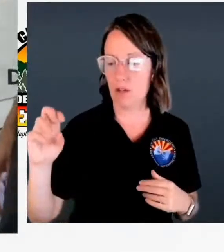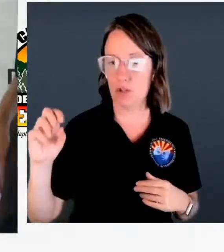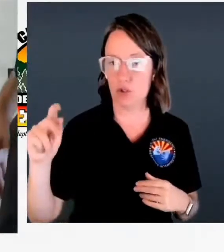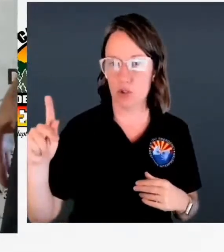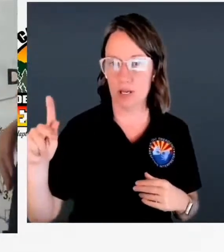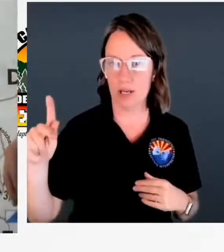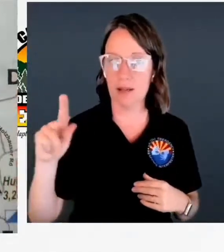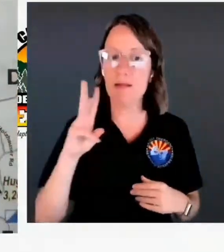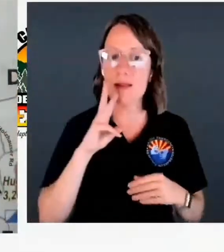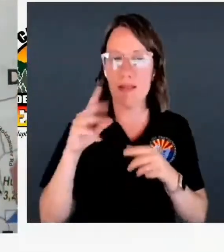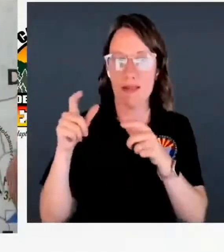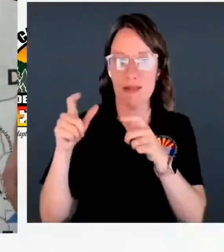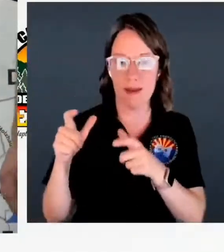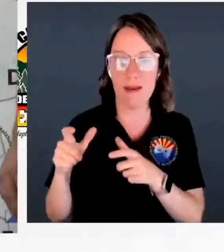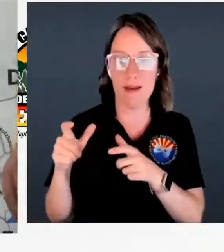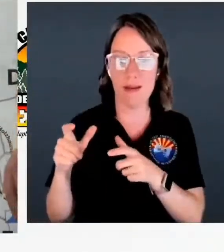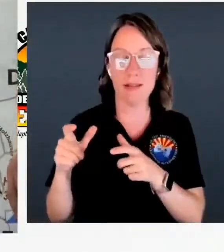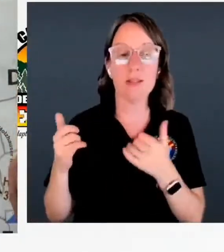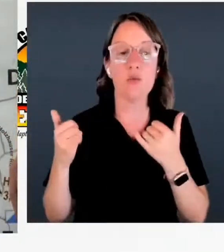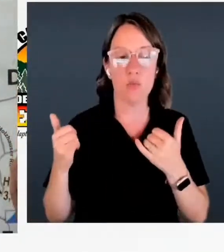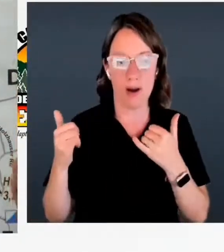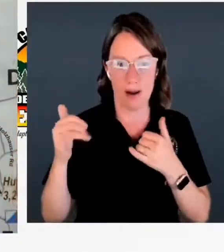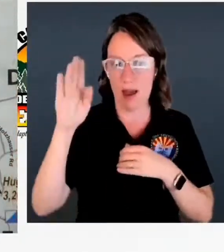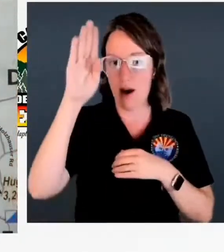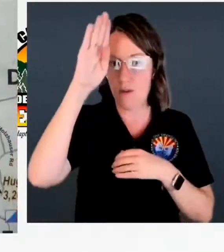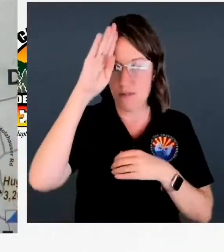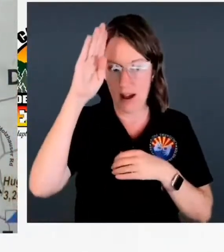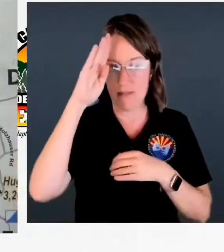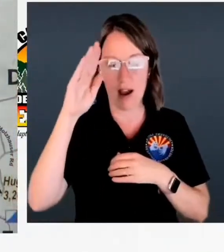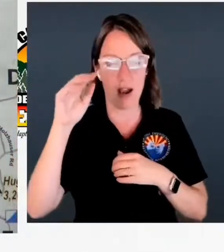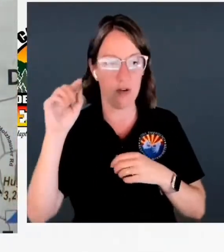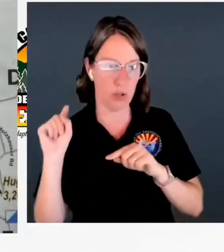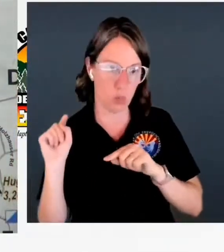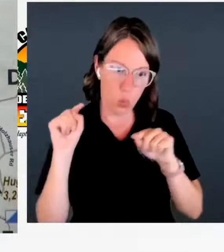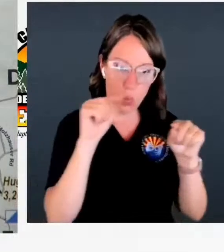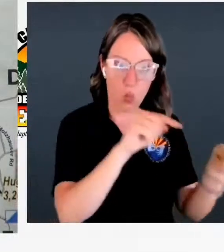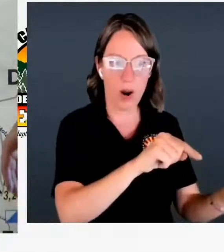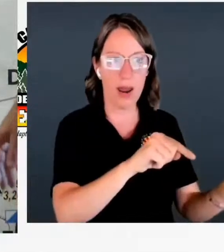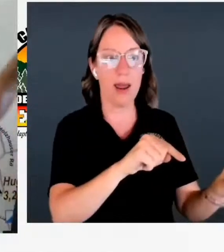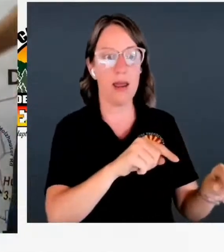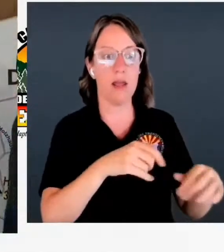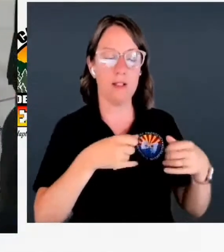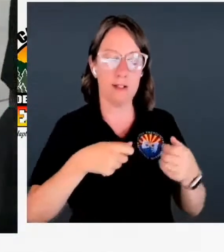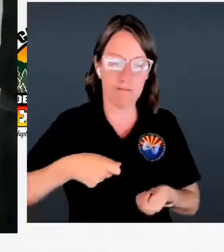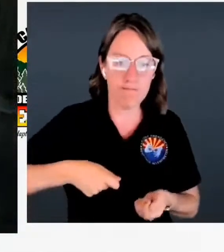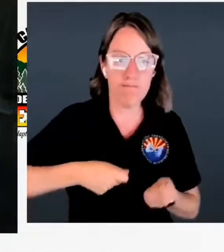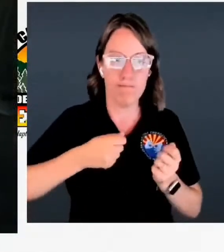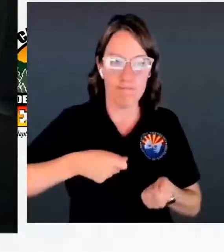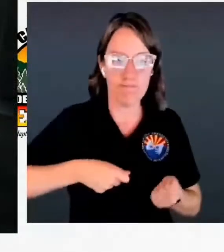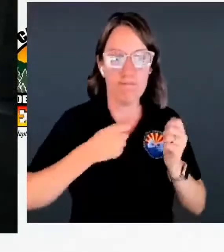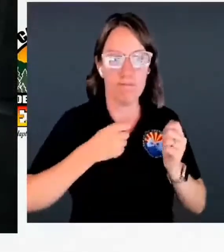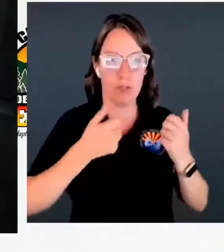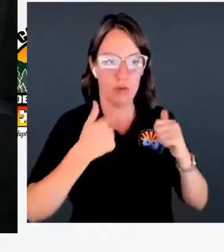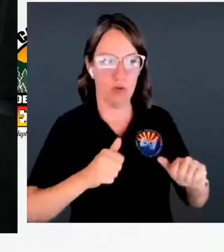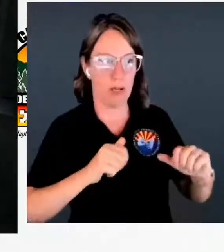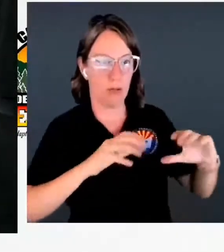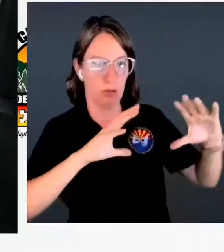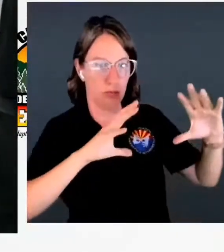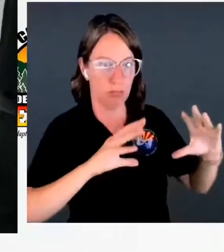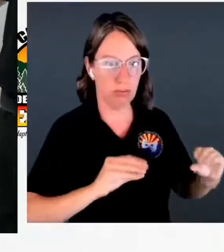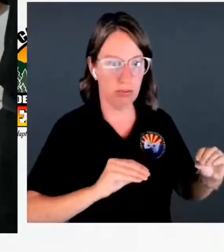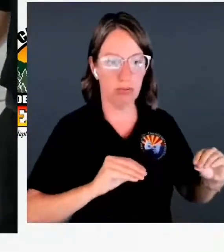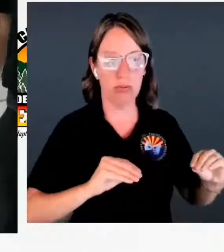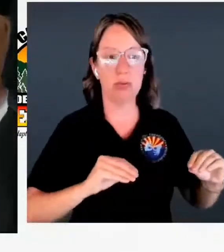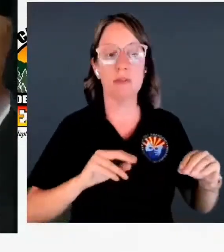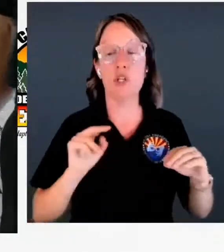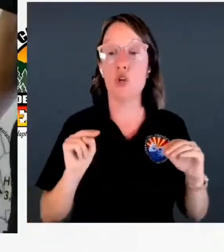We have firefighters currently on staff right now that are handling the lines. We have firefighters who have gone direct, which means cutting a direct line